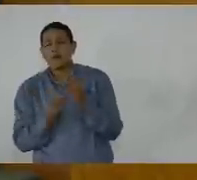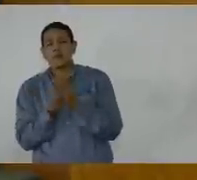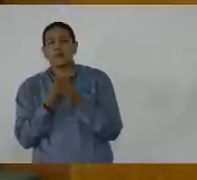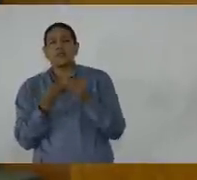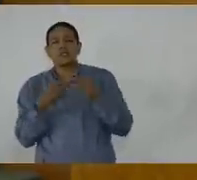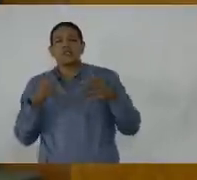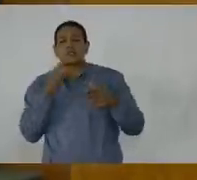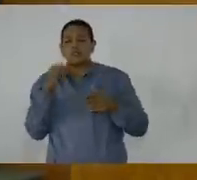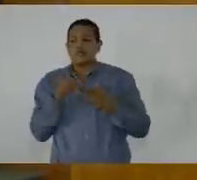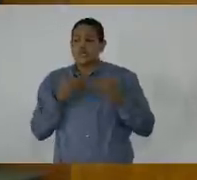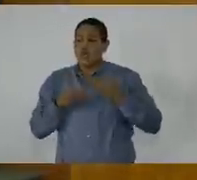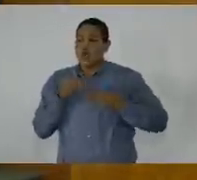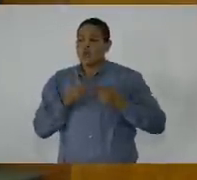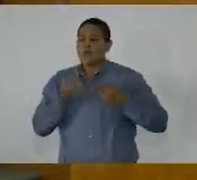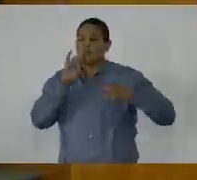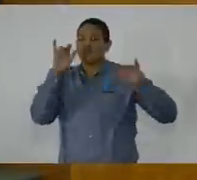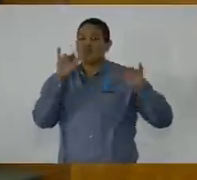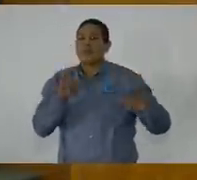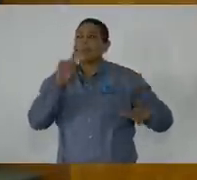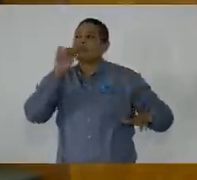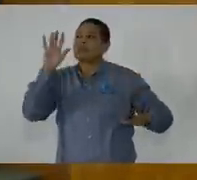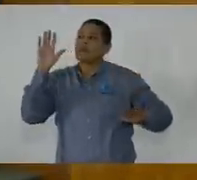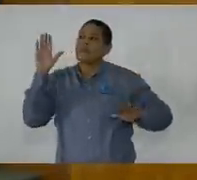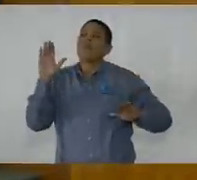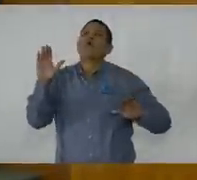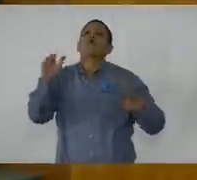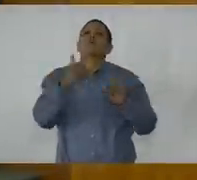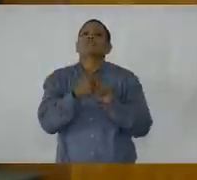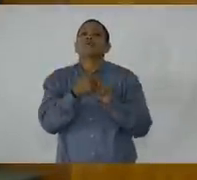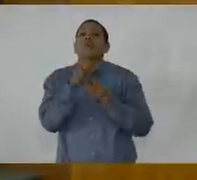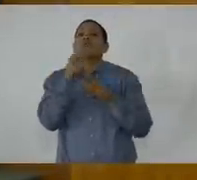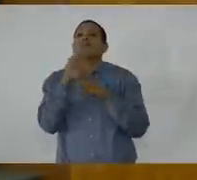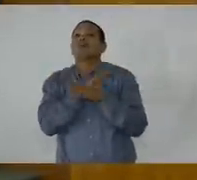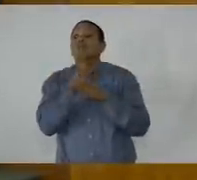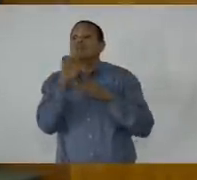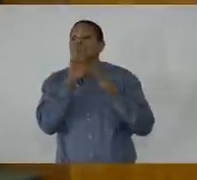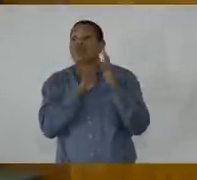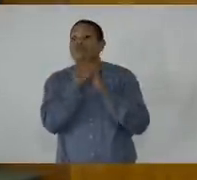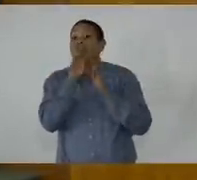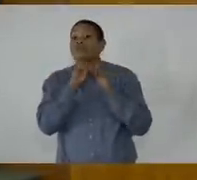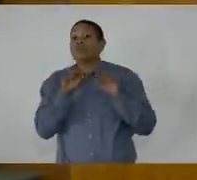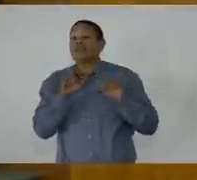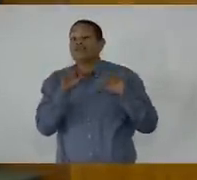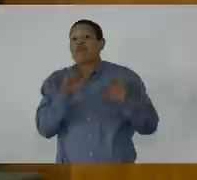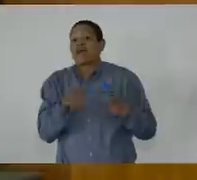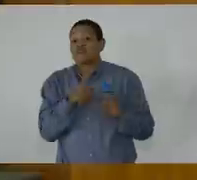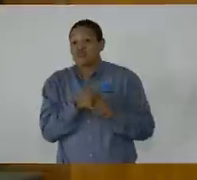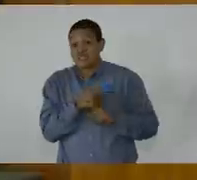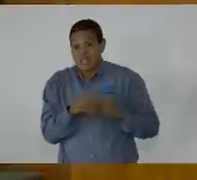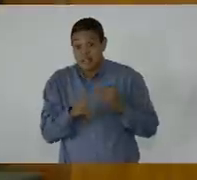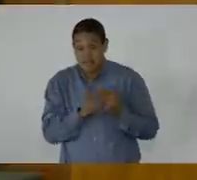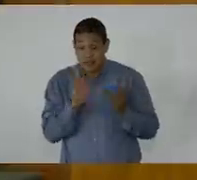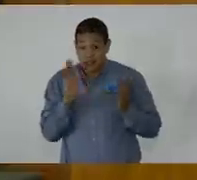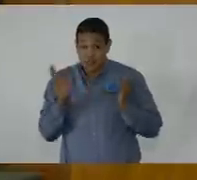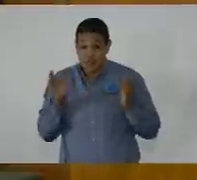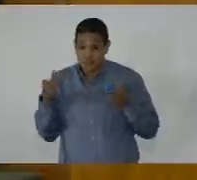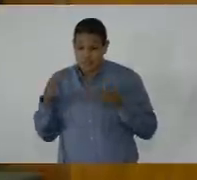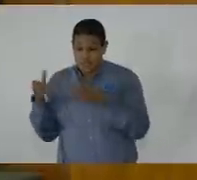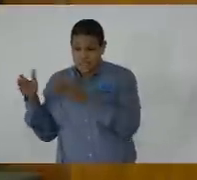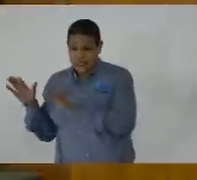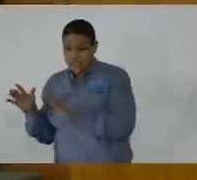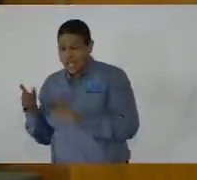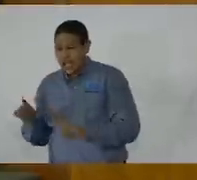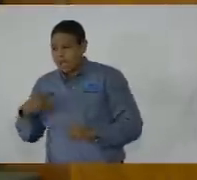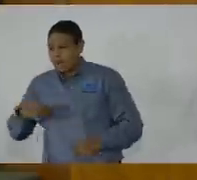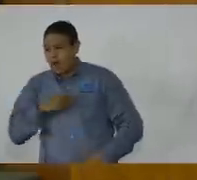economy and remains one of the drivers of industrial development in manufacturing and service sector.